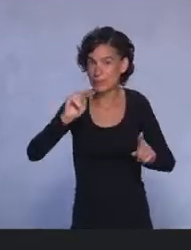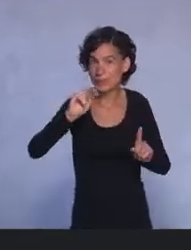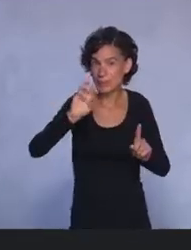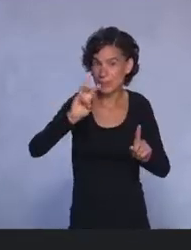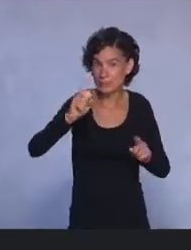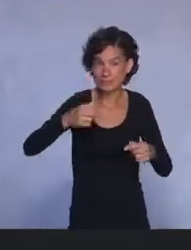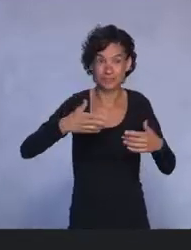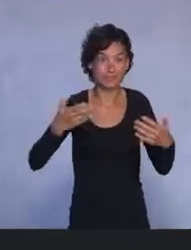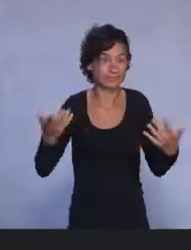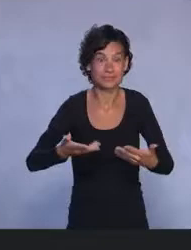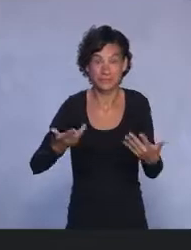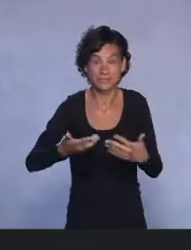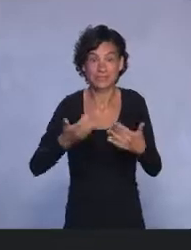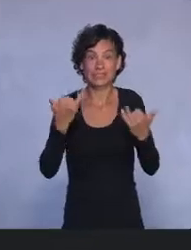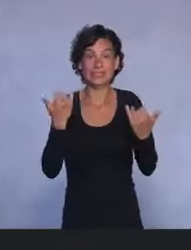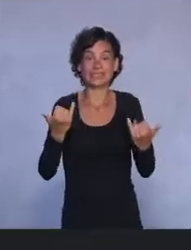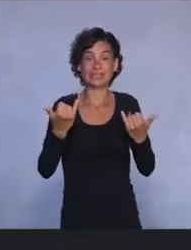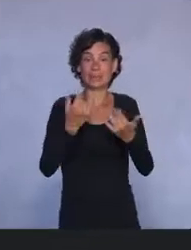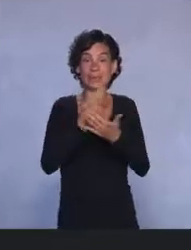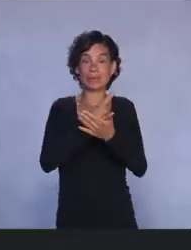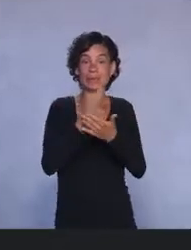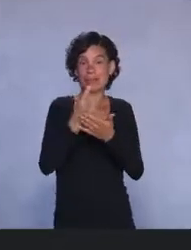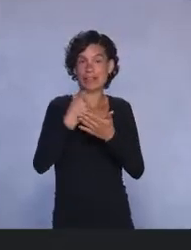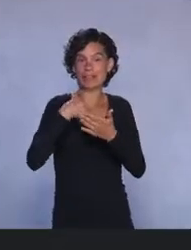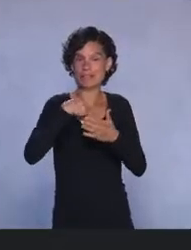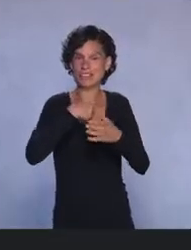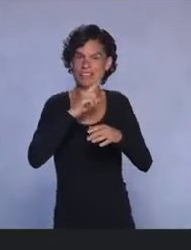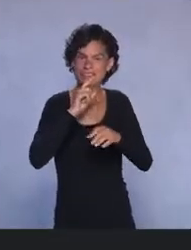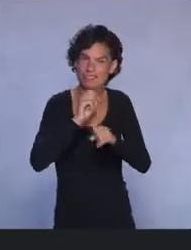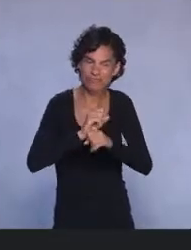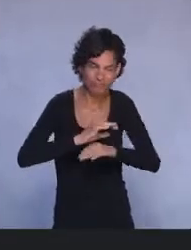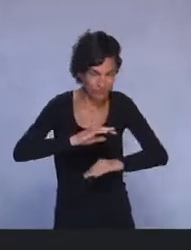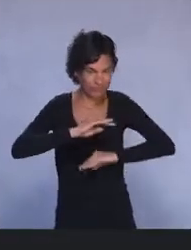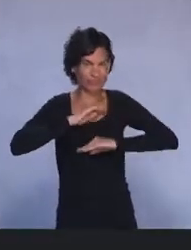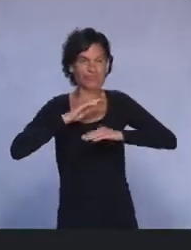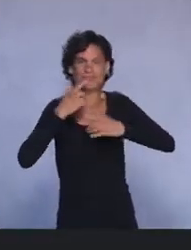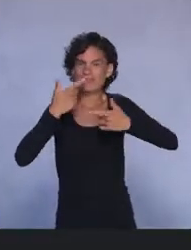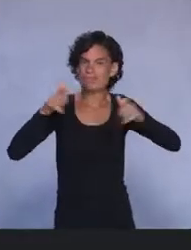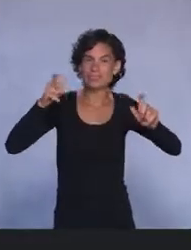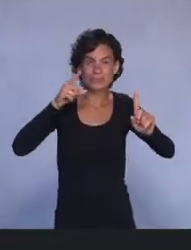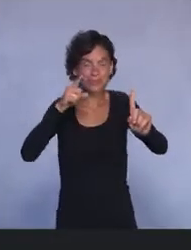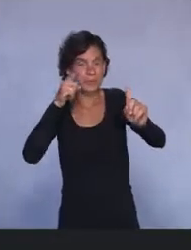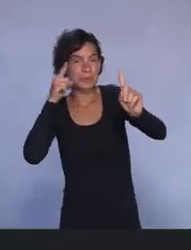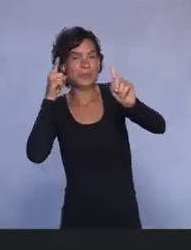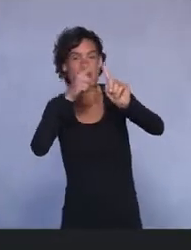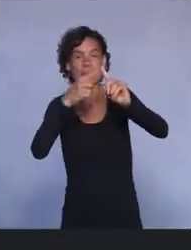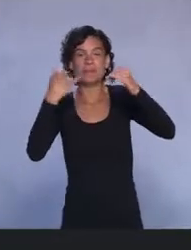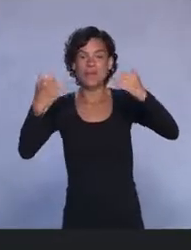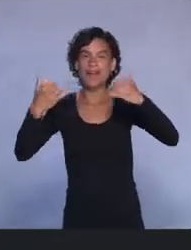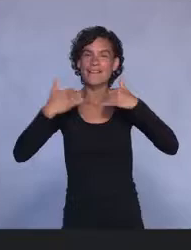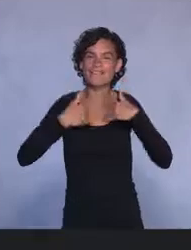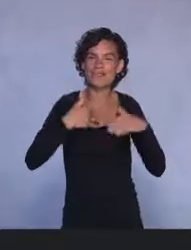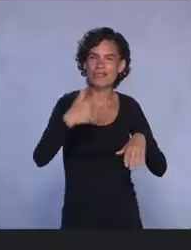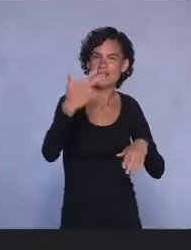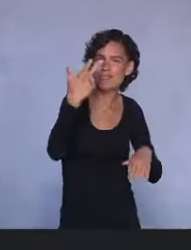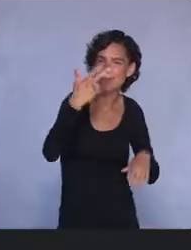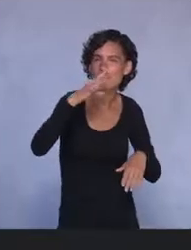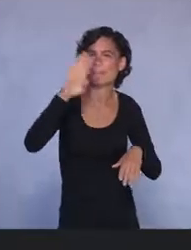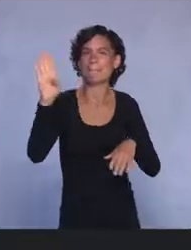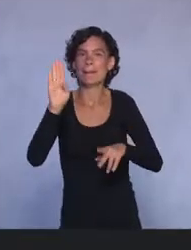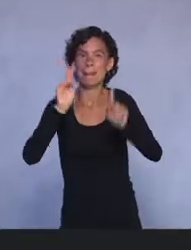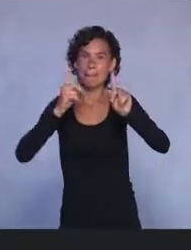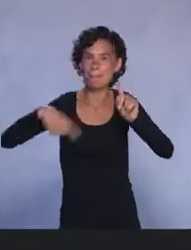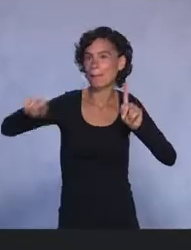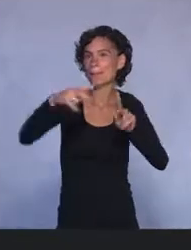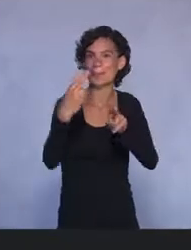this week, we crossed an amazing milestone. There are now 3 billion active Android